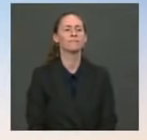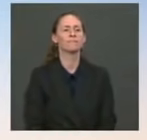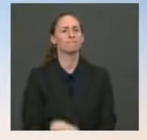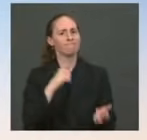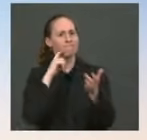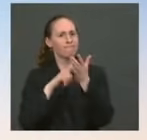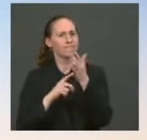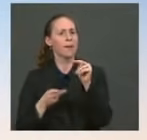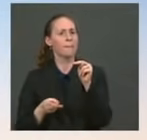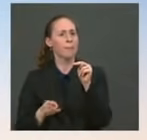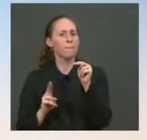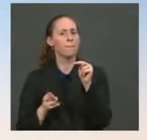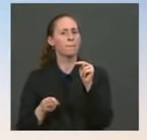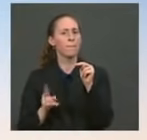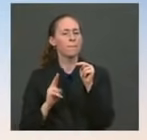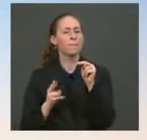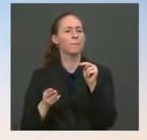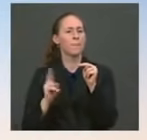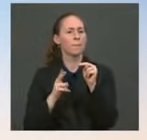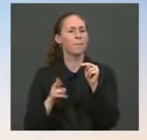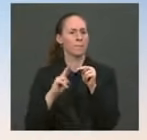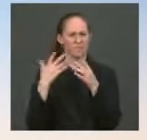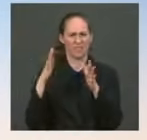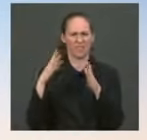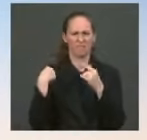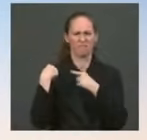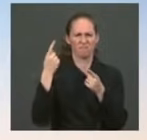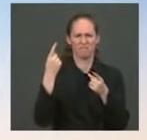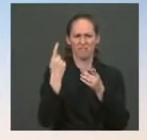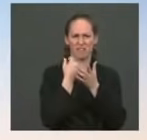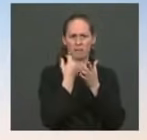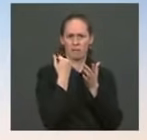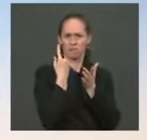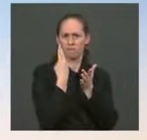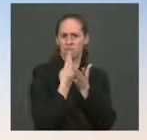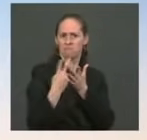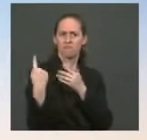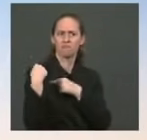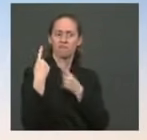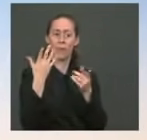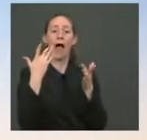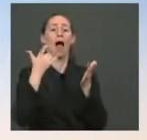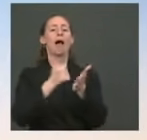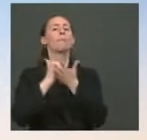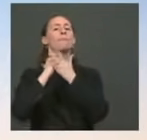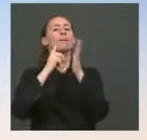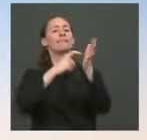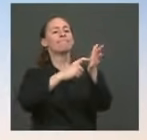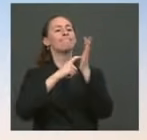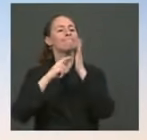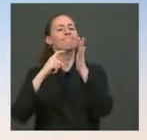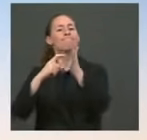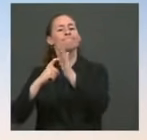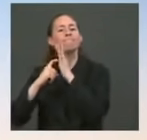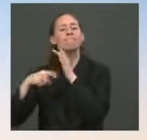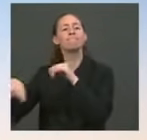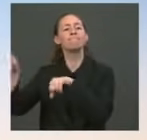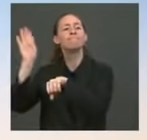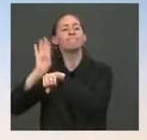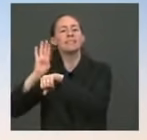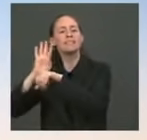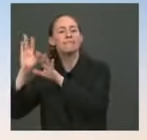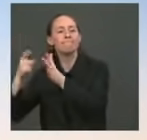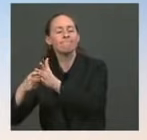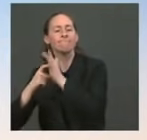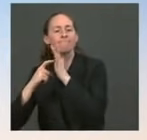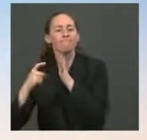that we've seen climb over the past several weeks as mandates have put in place by companies, as there has been, unfortunately,